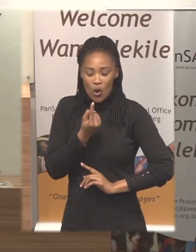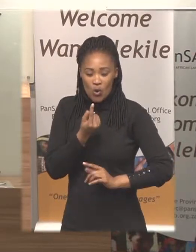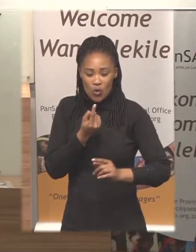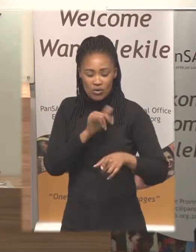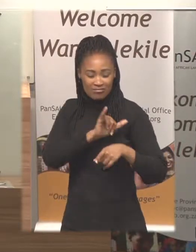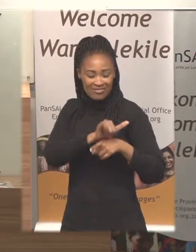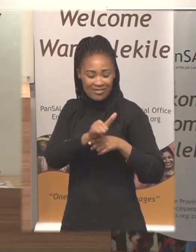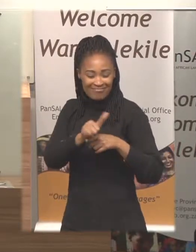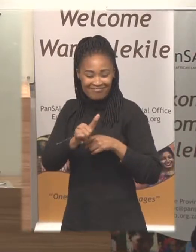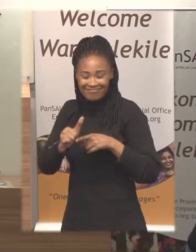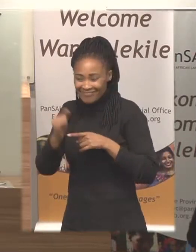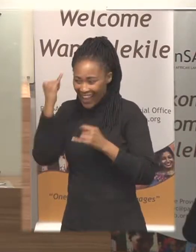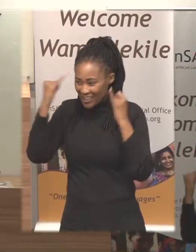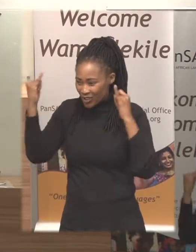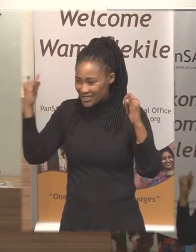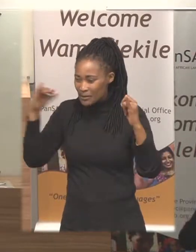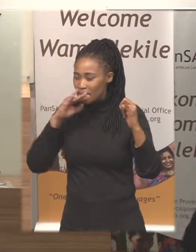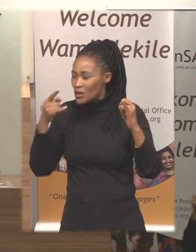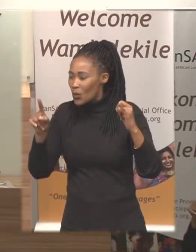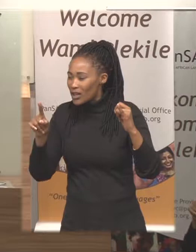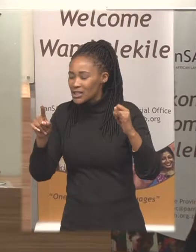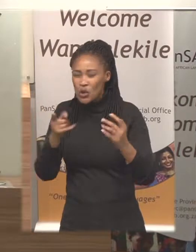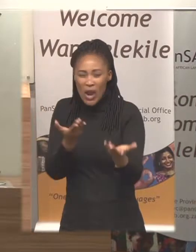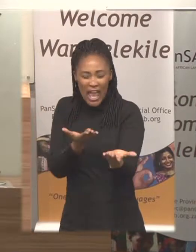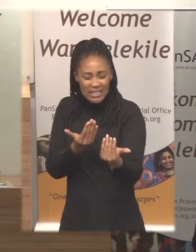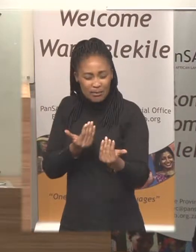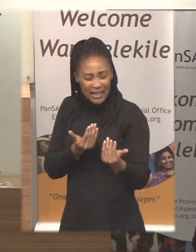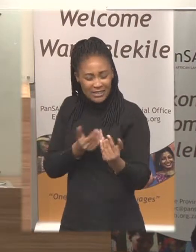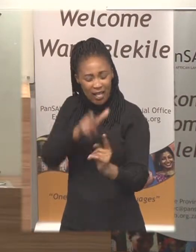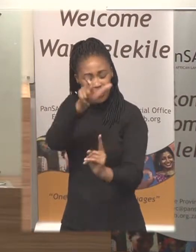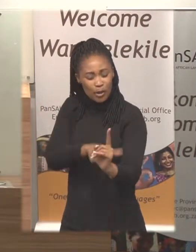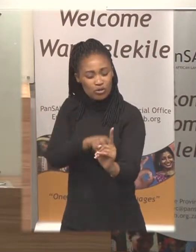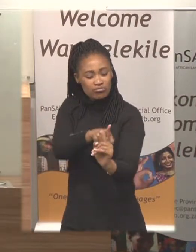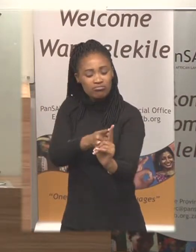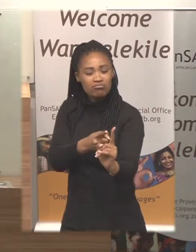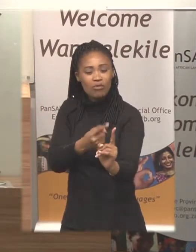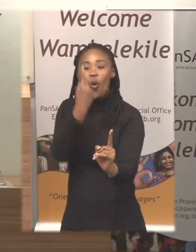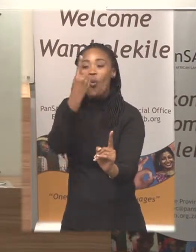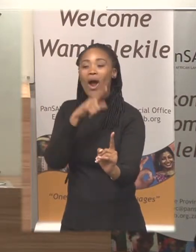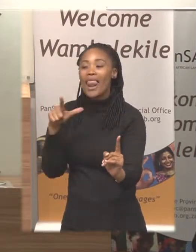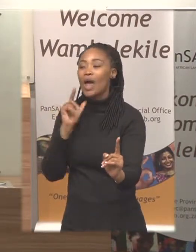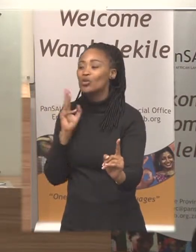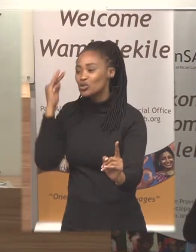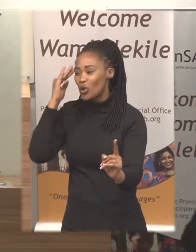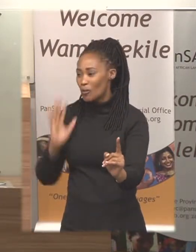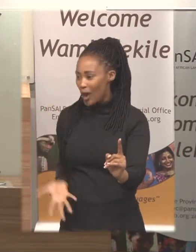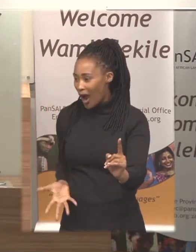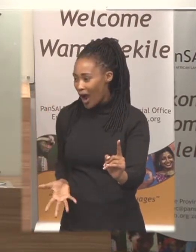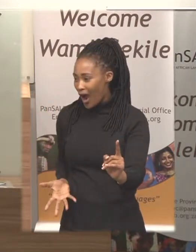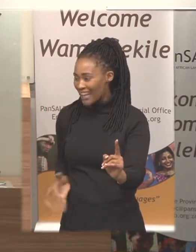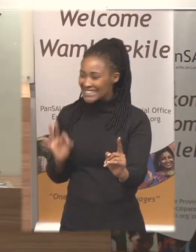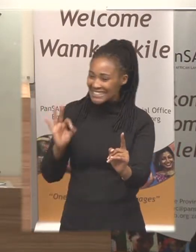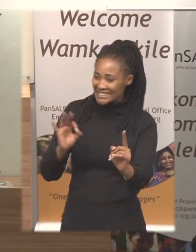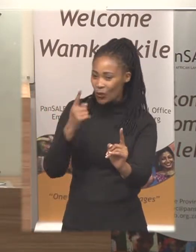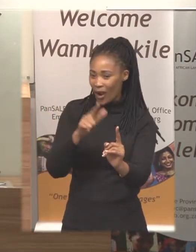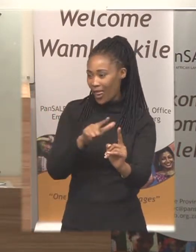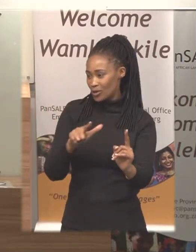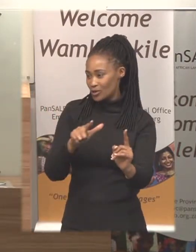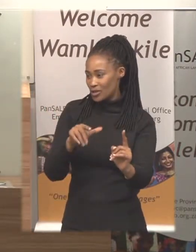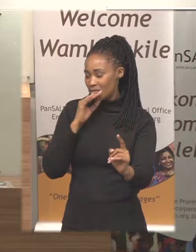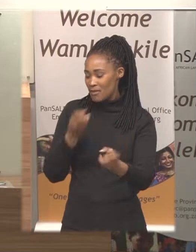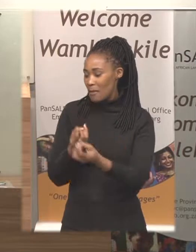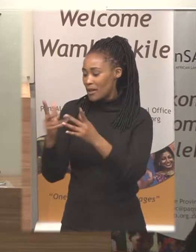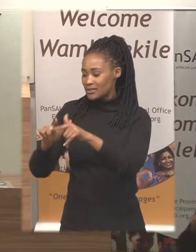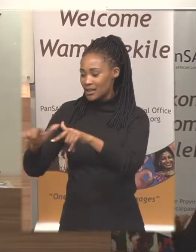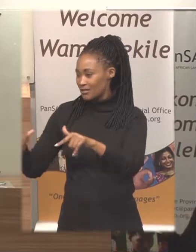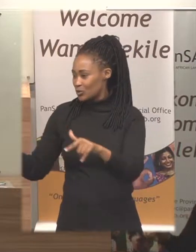words, the expectation that the normal speaker is monolingual and proficient in one language, and that multilingualism is not the